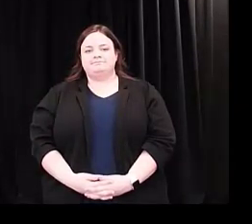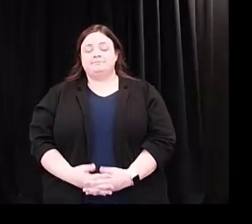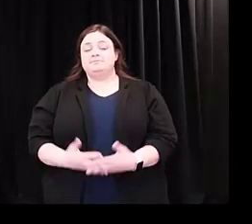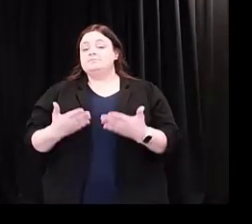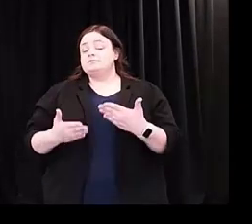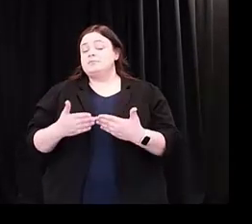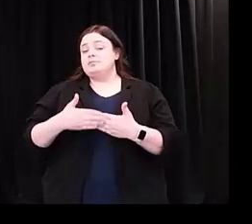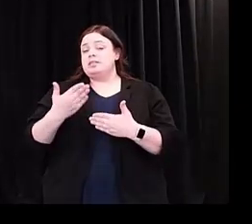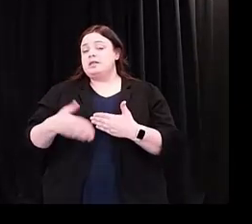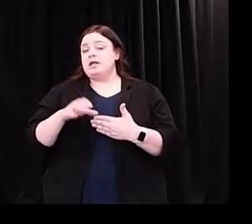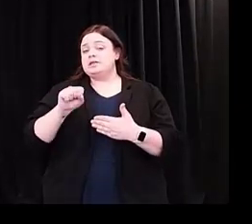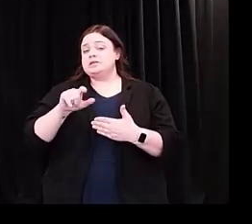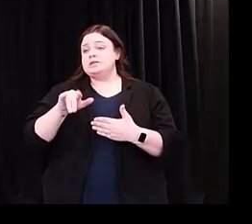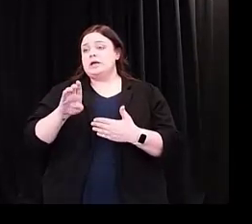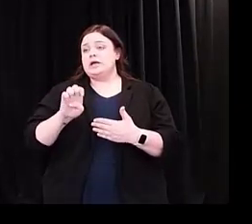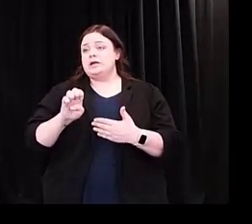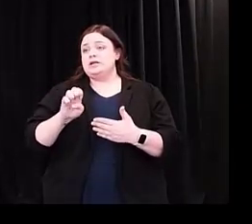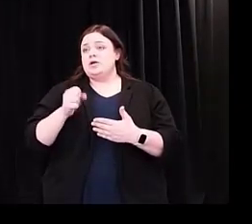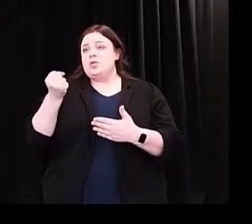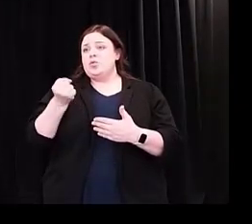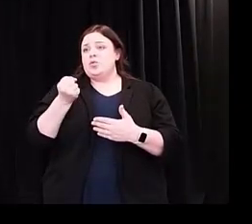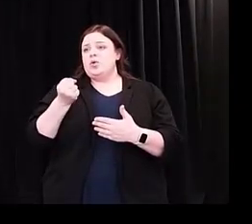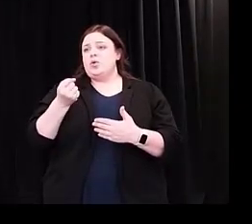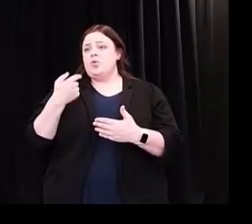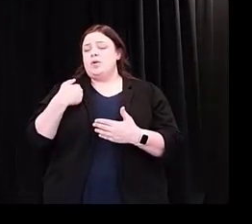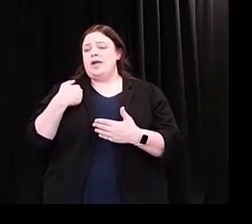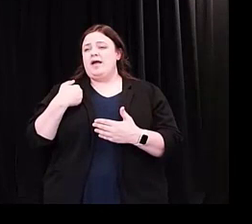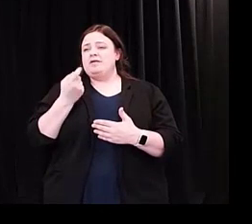Maybe the next slide, please.